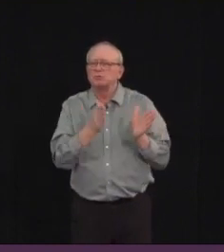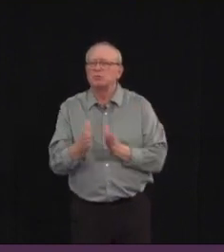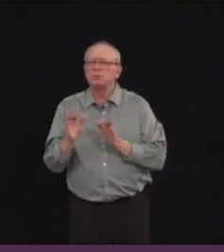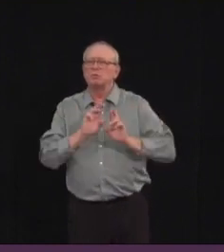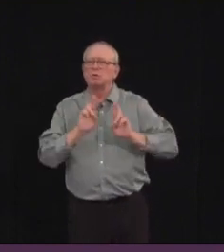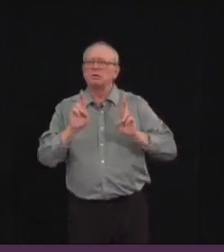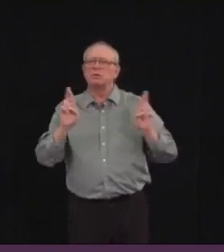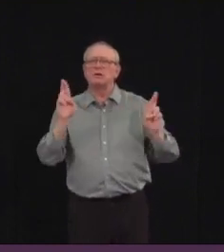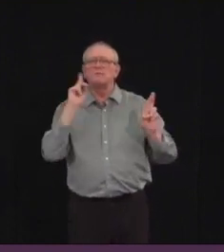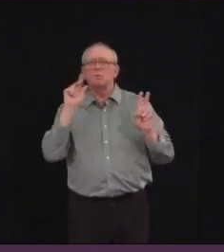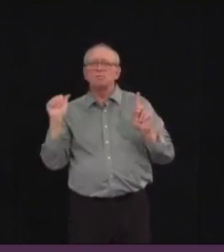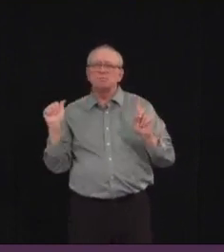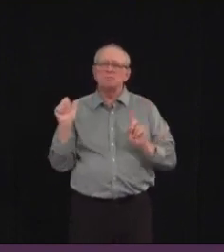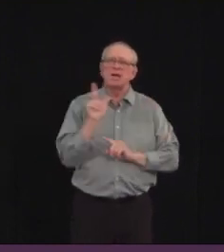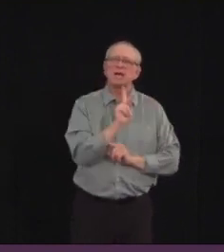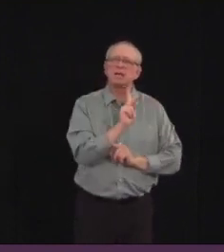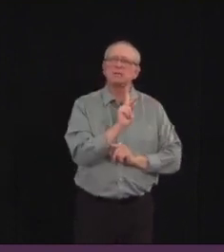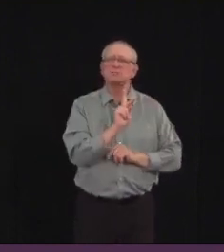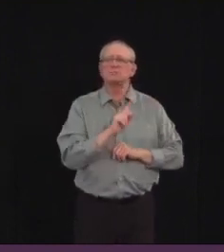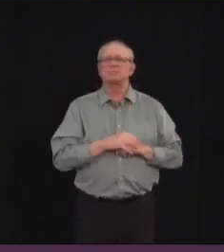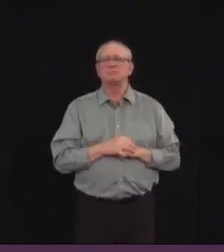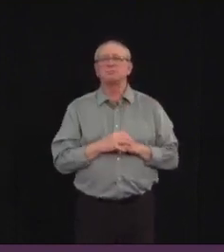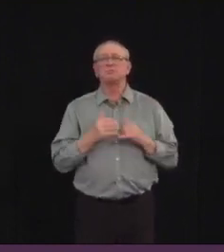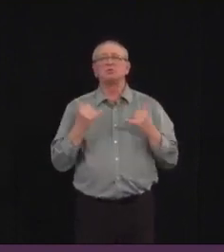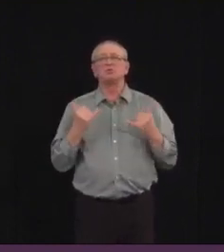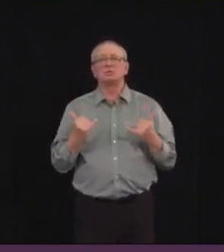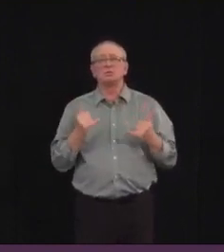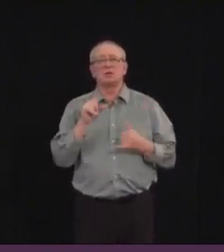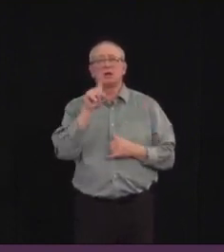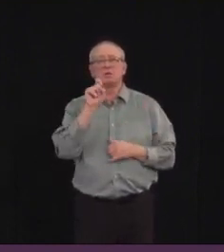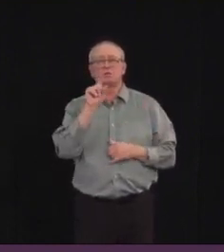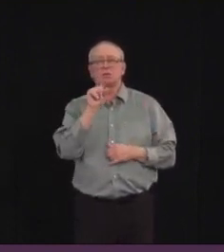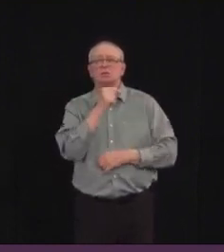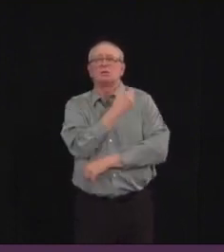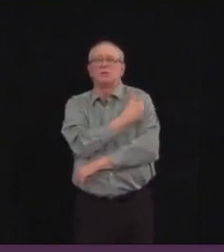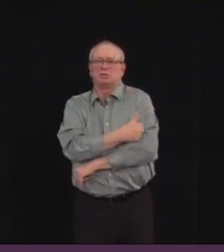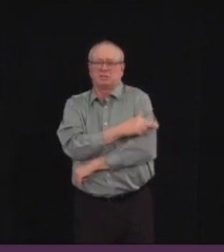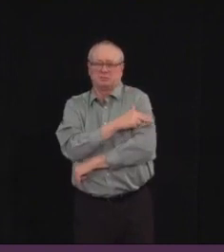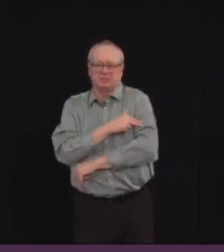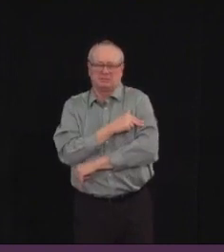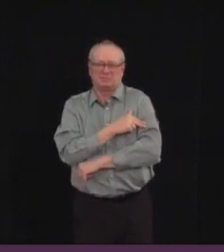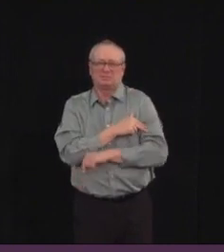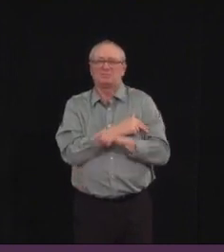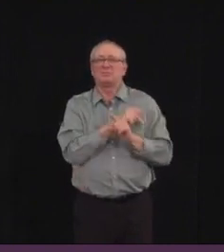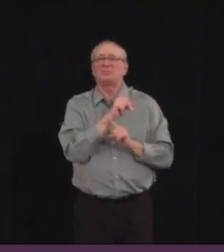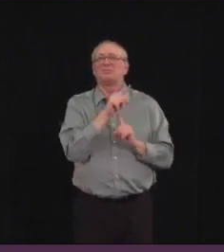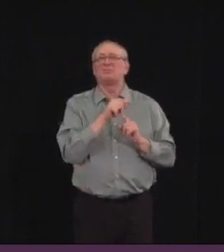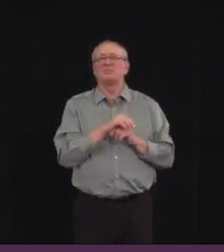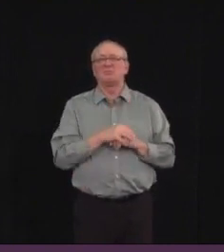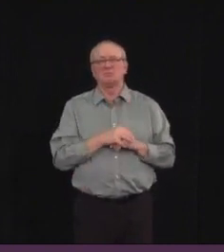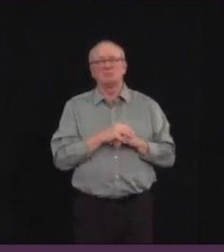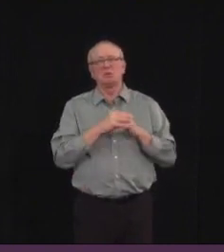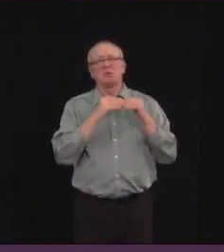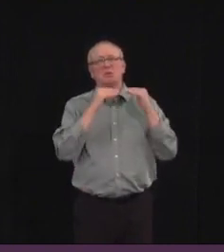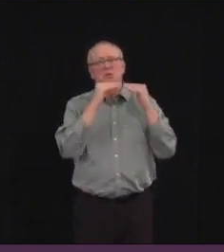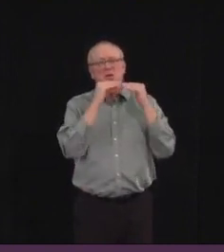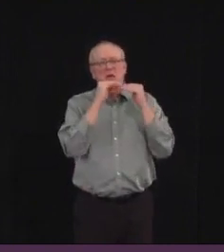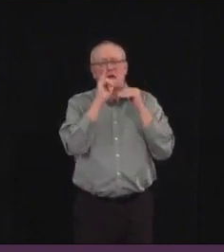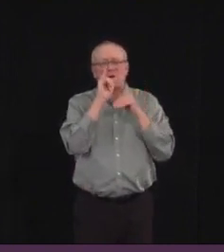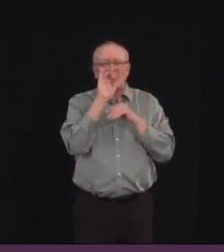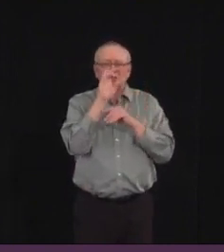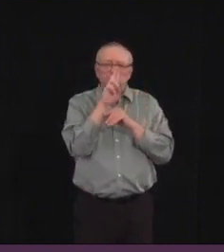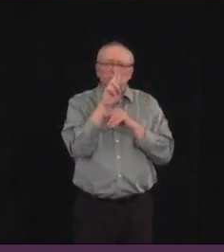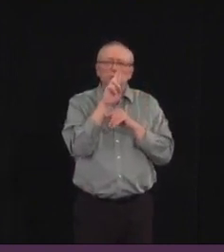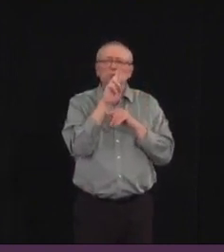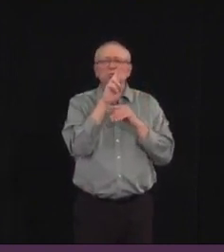those, 21 are in intensive care units. So small increases over the past few days, but still